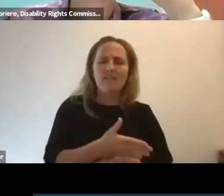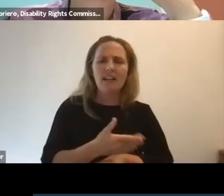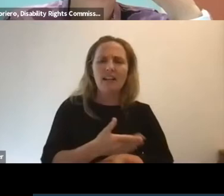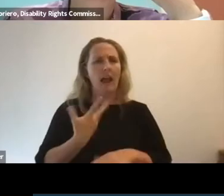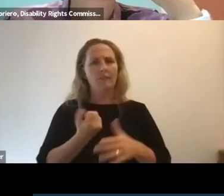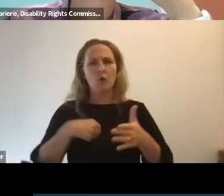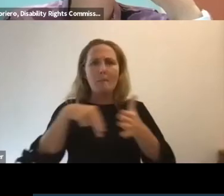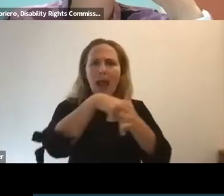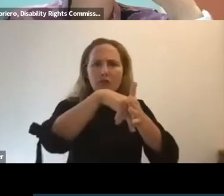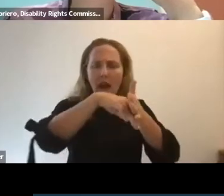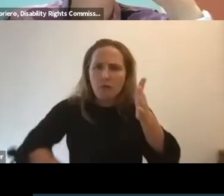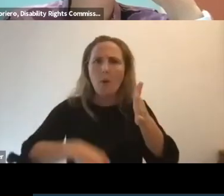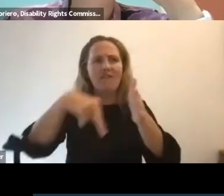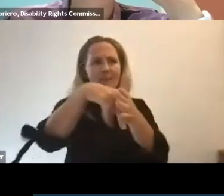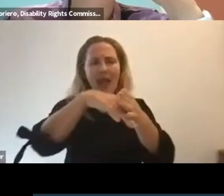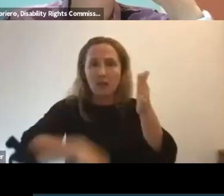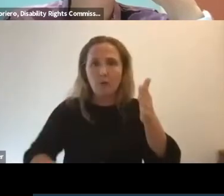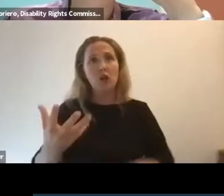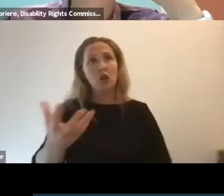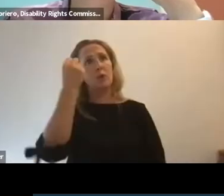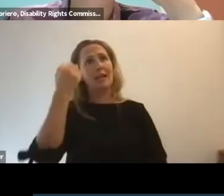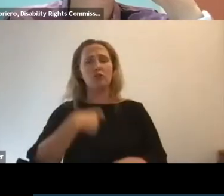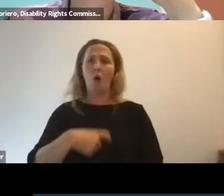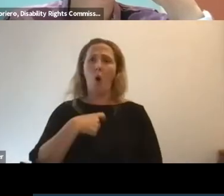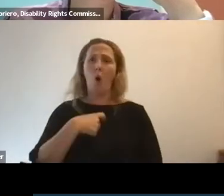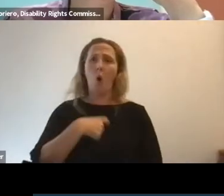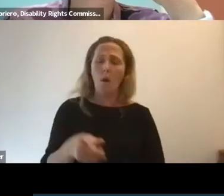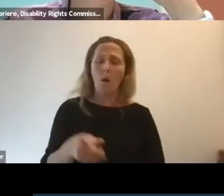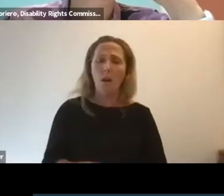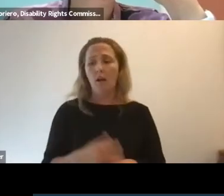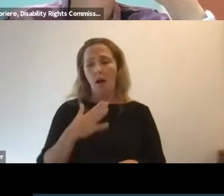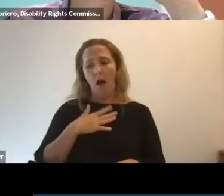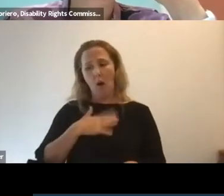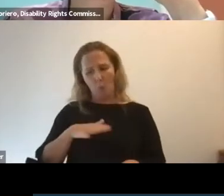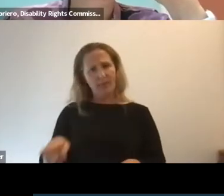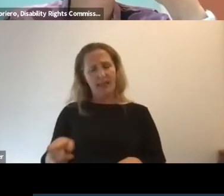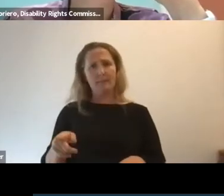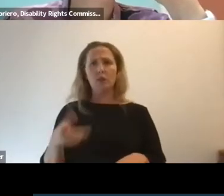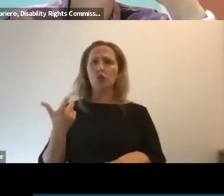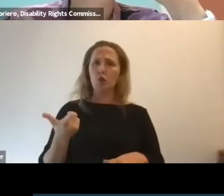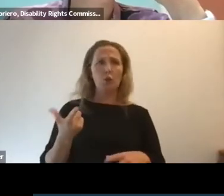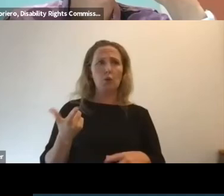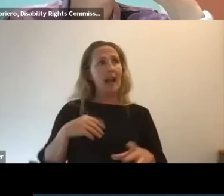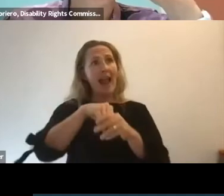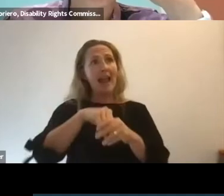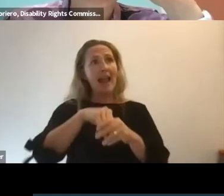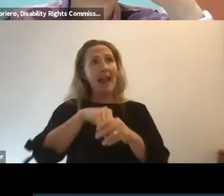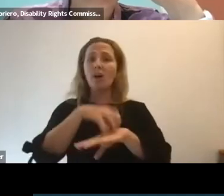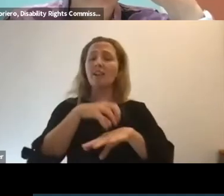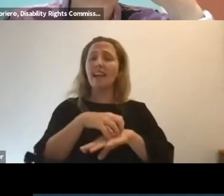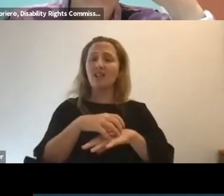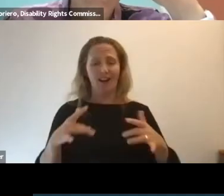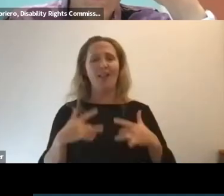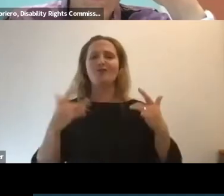deserve. Or to be able to thrive in an organisation and not have to survive in the organisation. Mm.